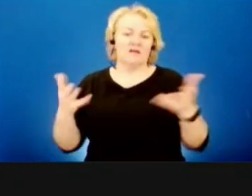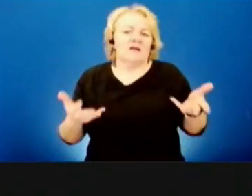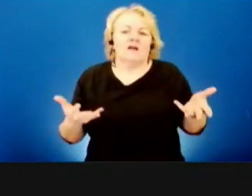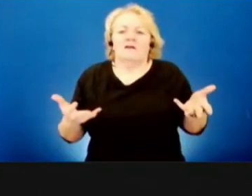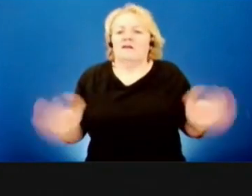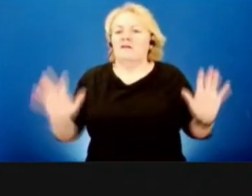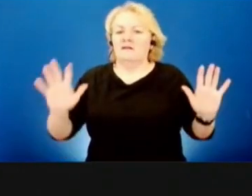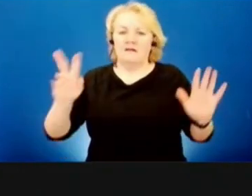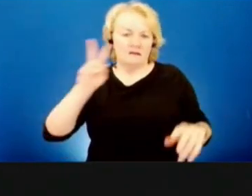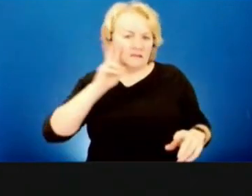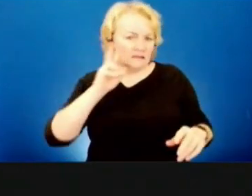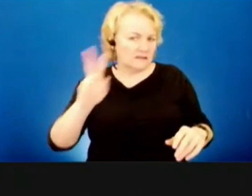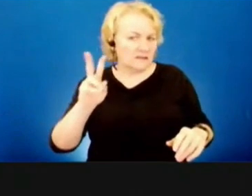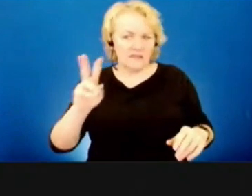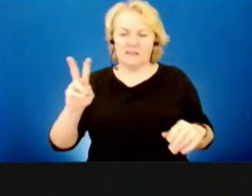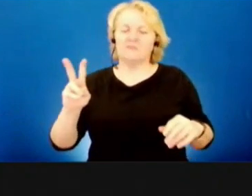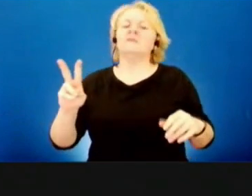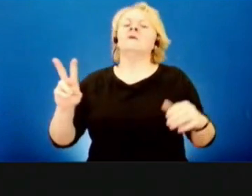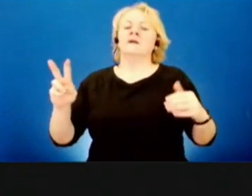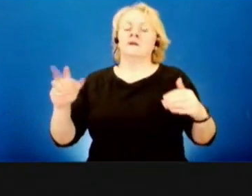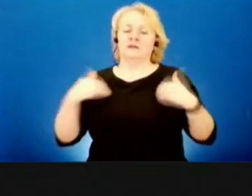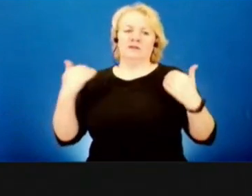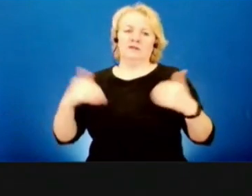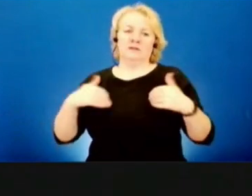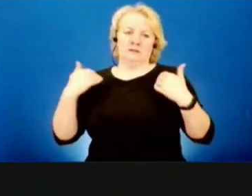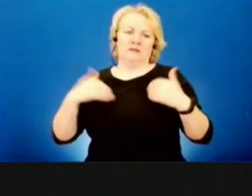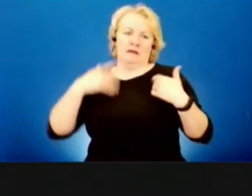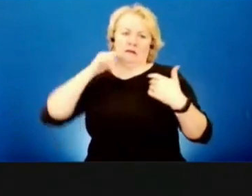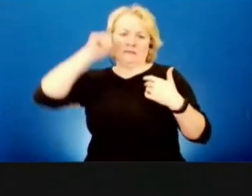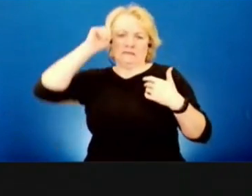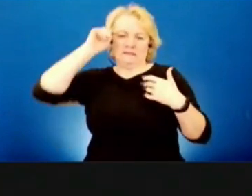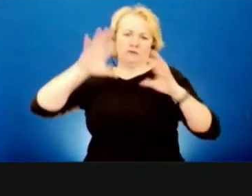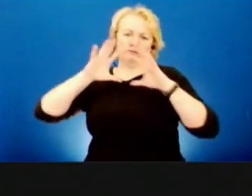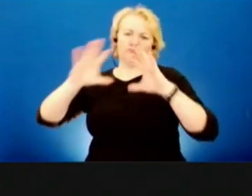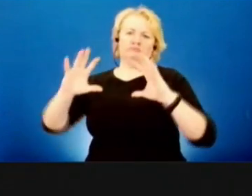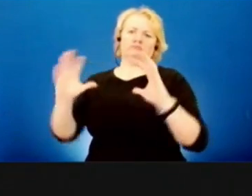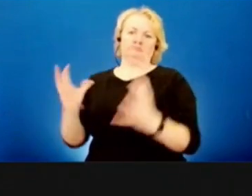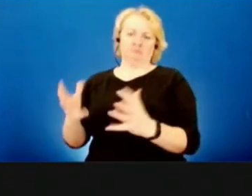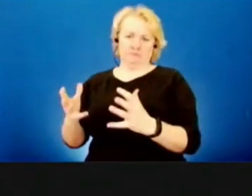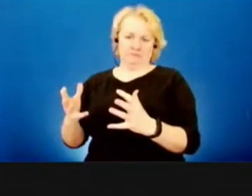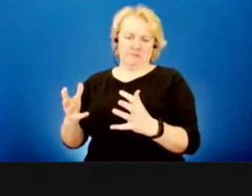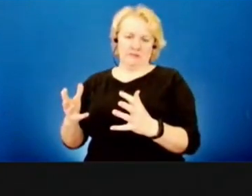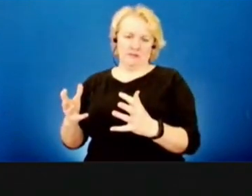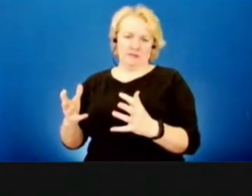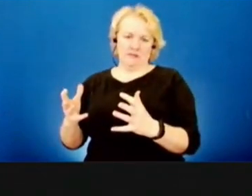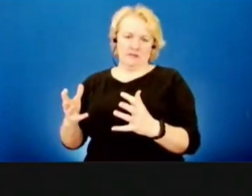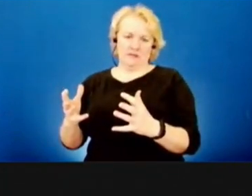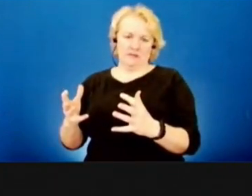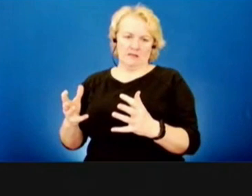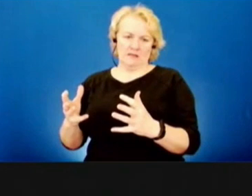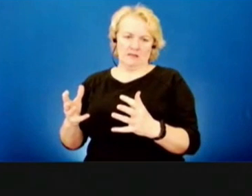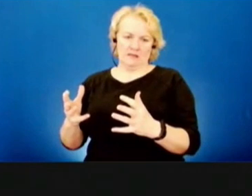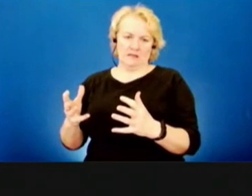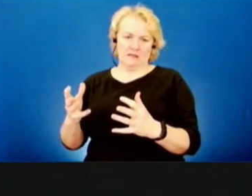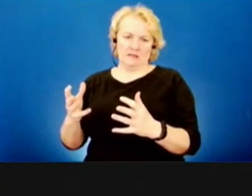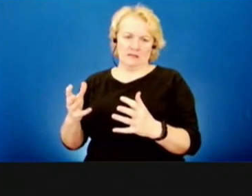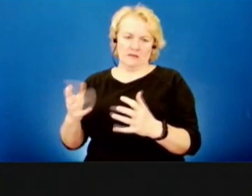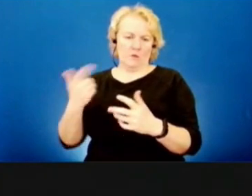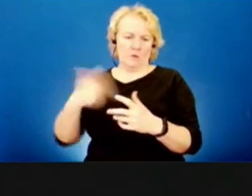our adolescent population, that when we go back and do case